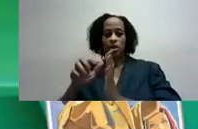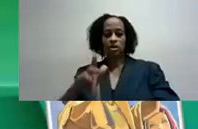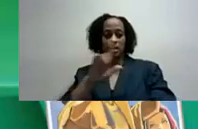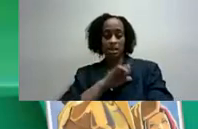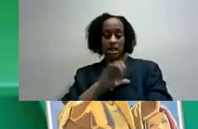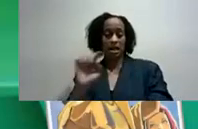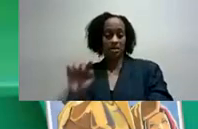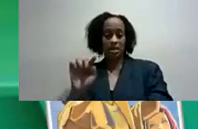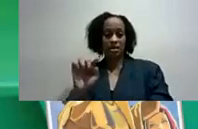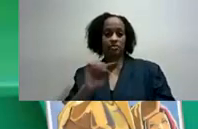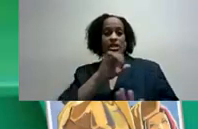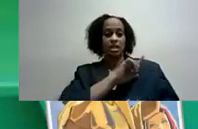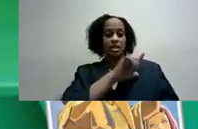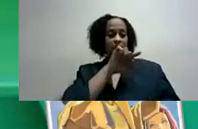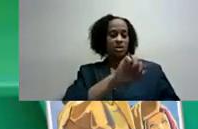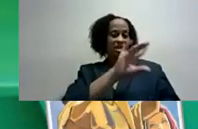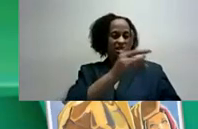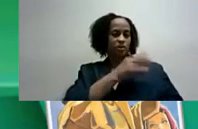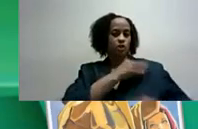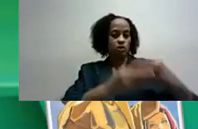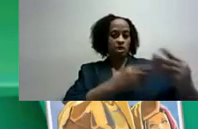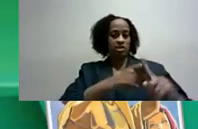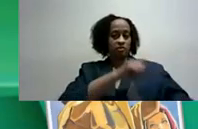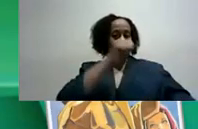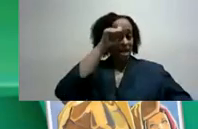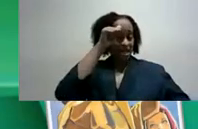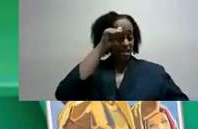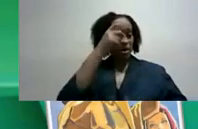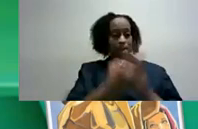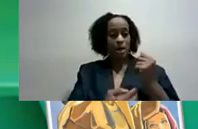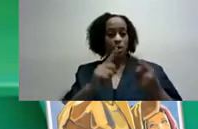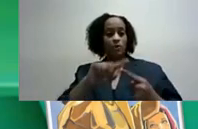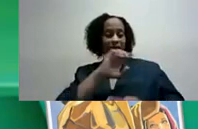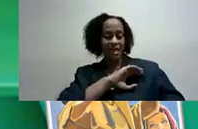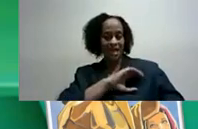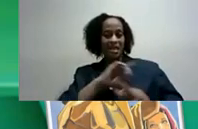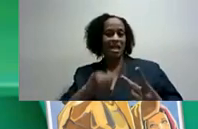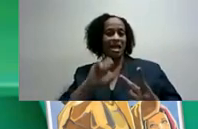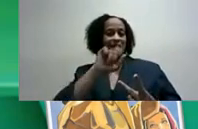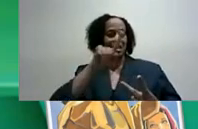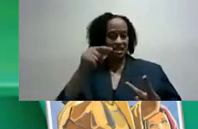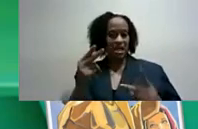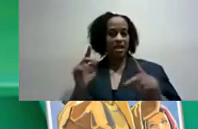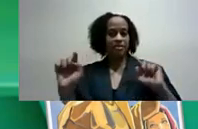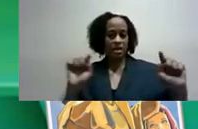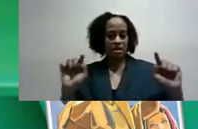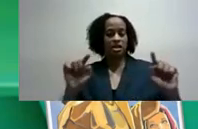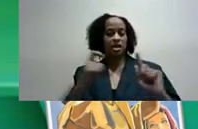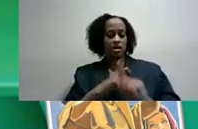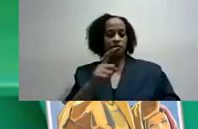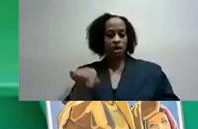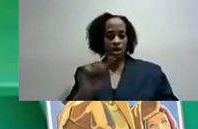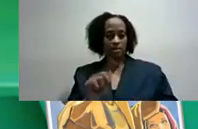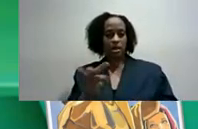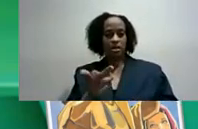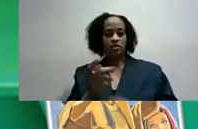the seventh generation from Adam. Both Cain and Seth are from